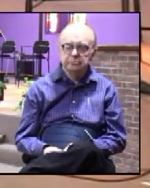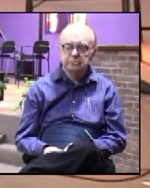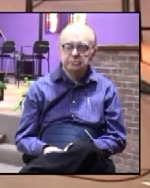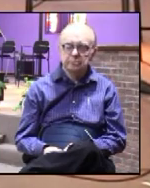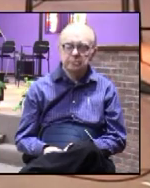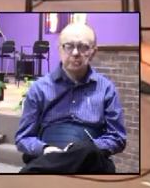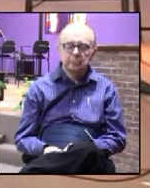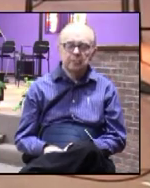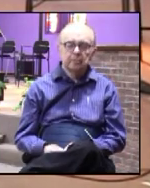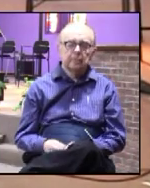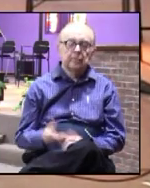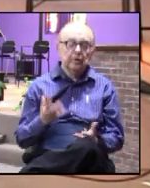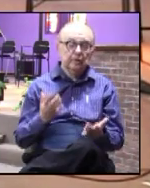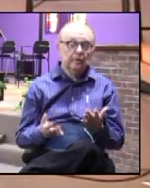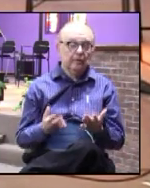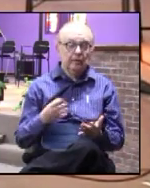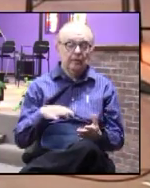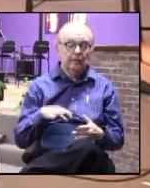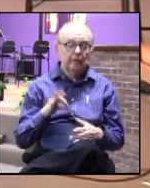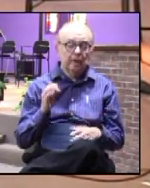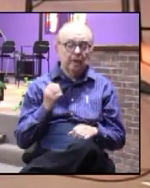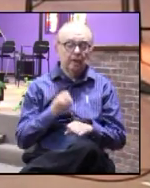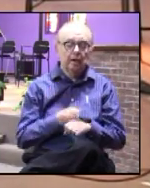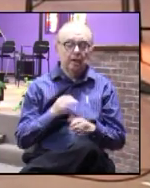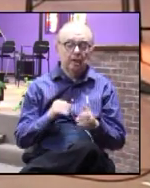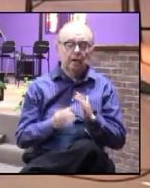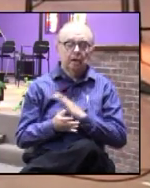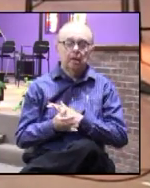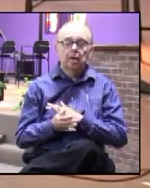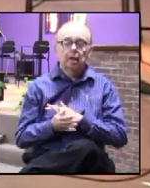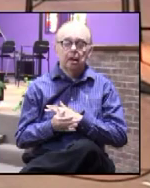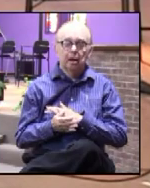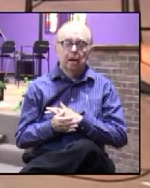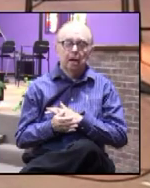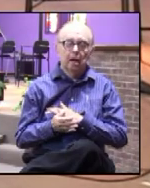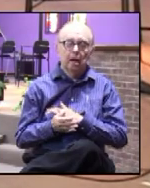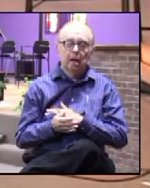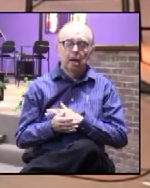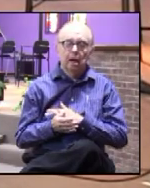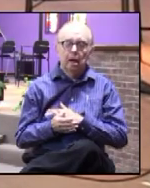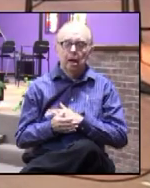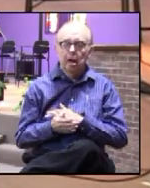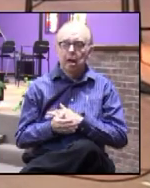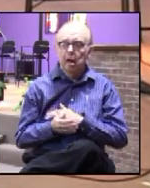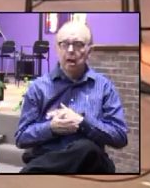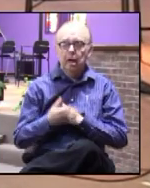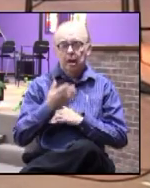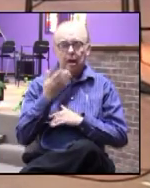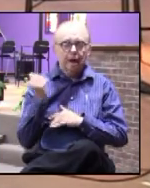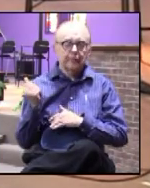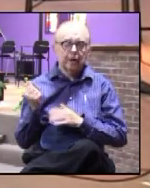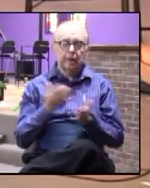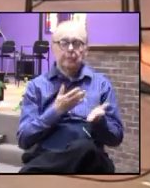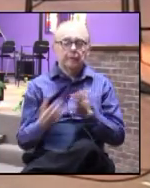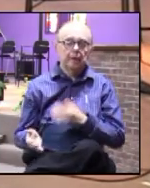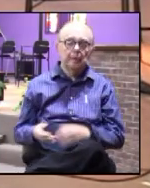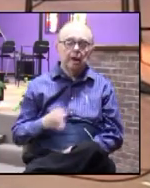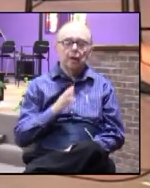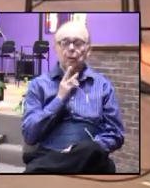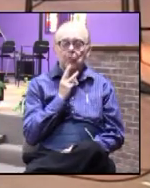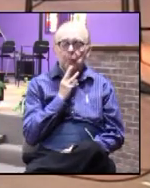you might find it hard. This morning, I forgot to bring my squirt gun.